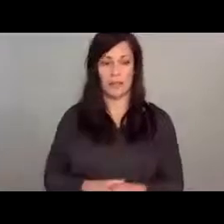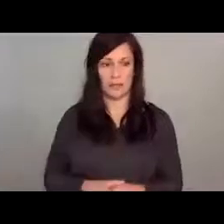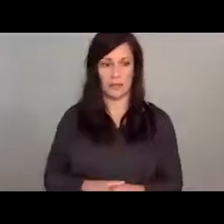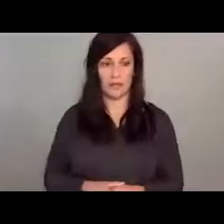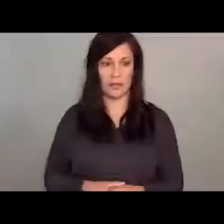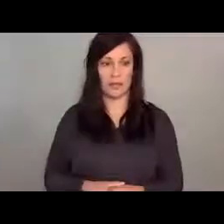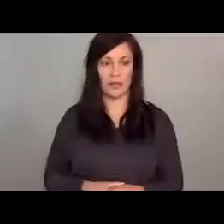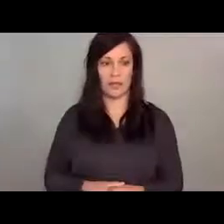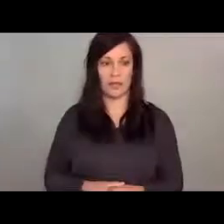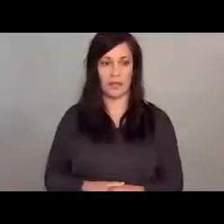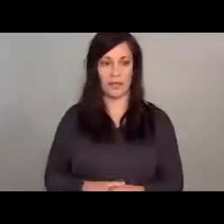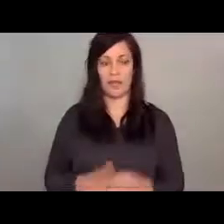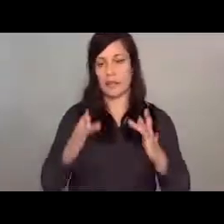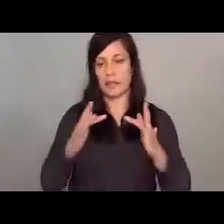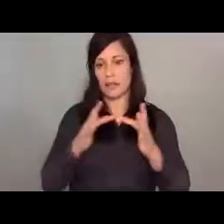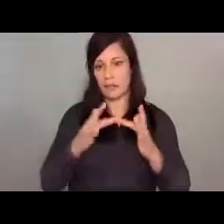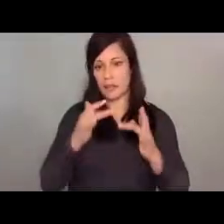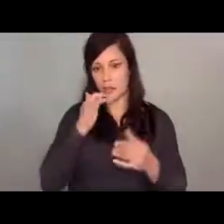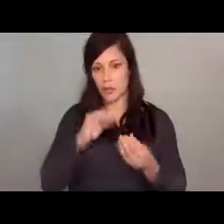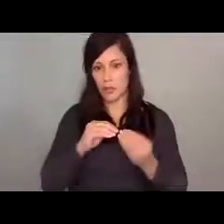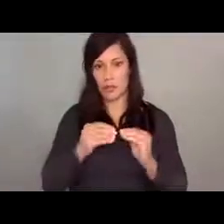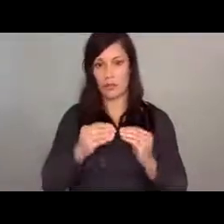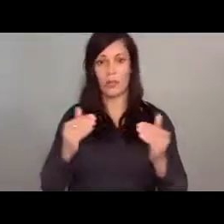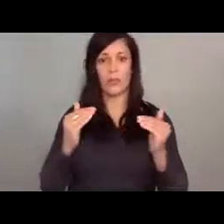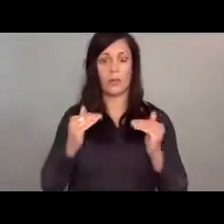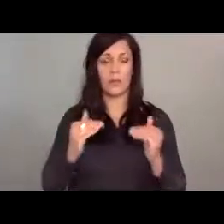contact information.